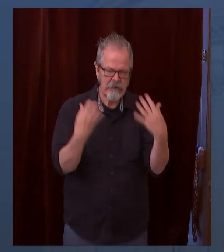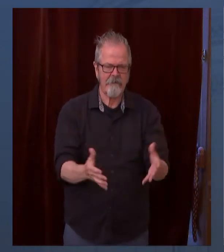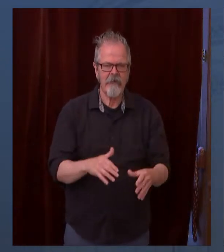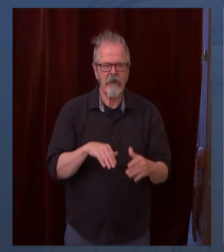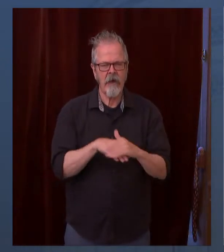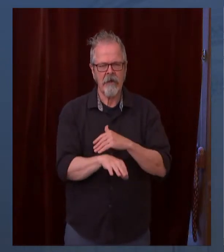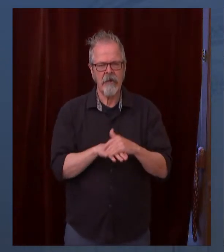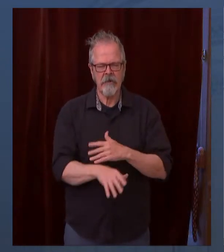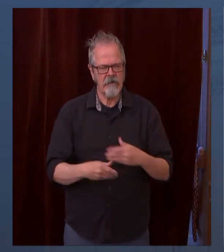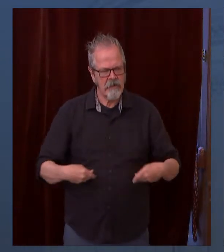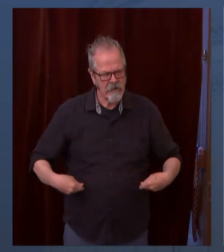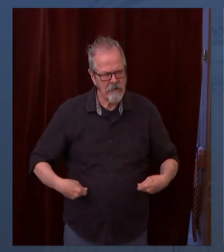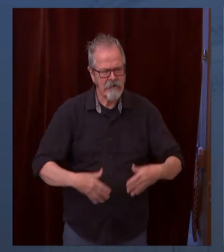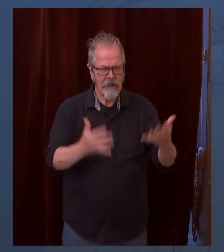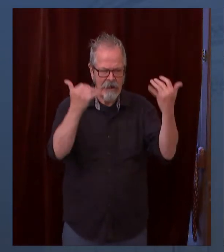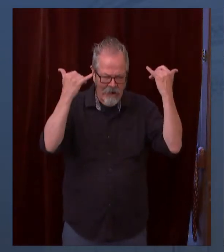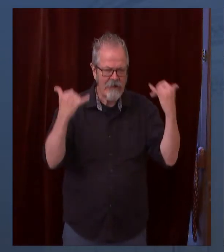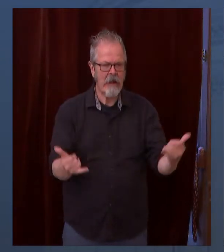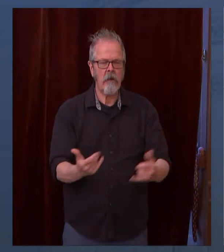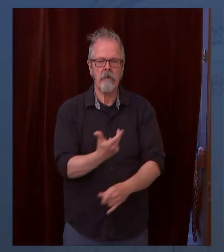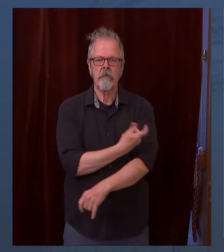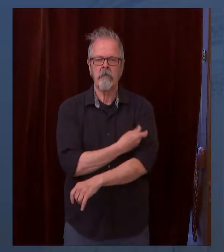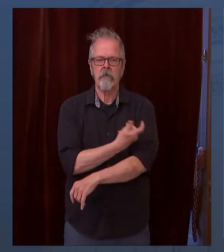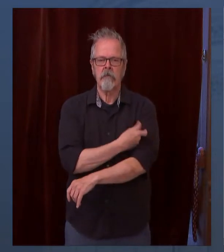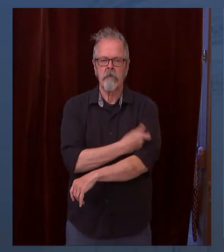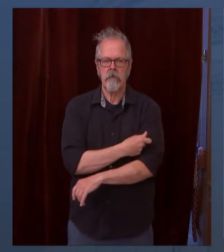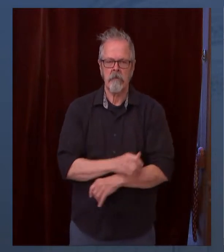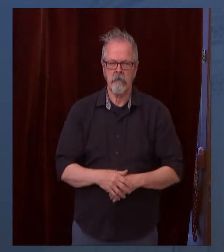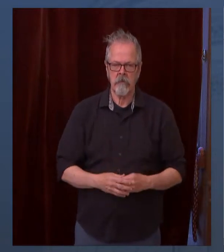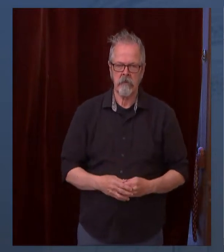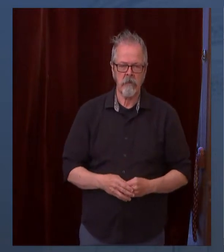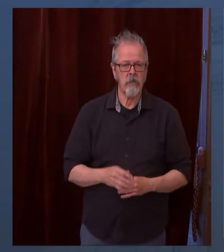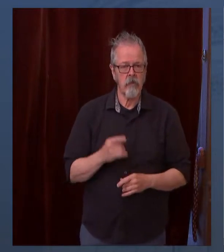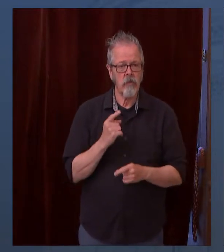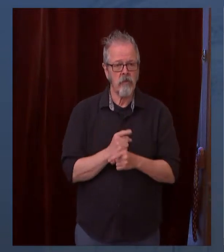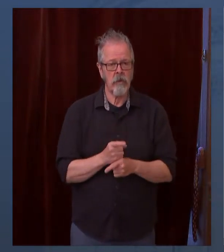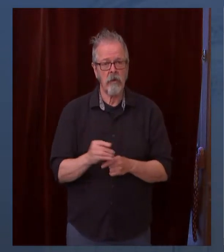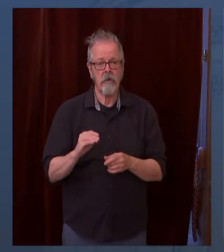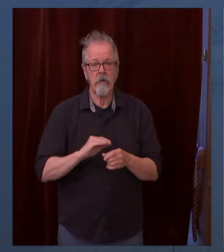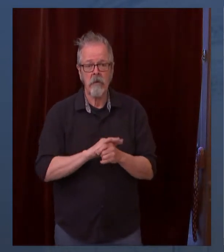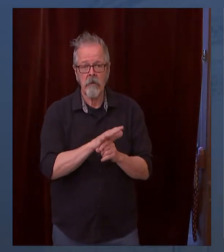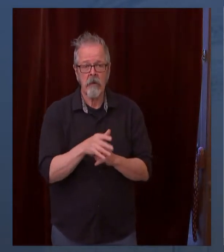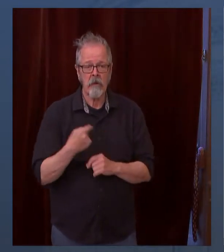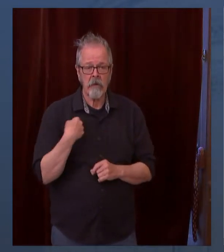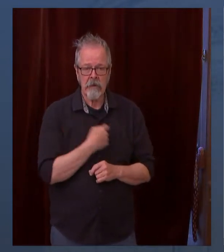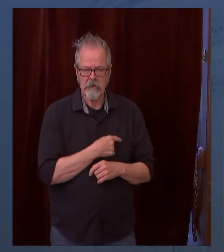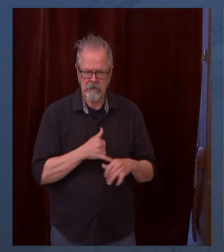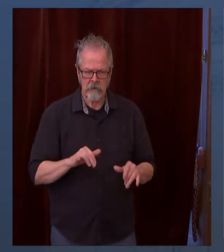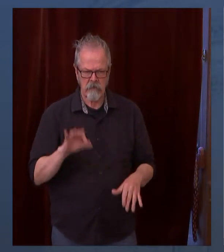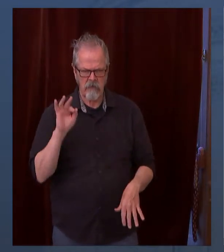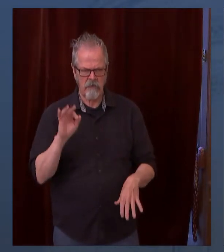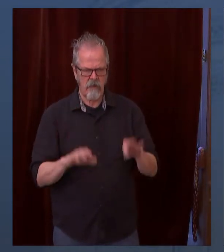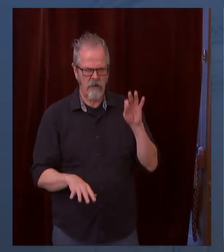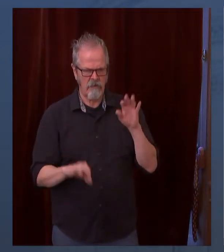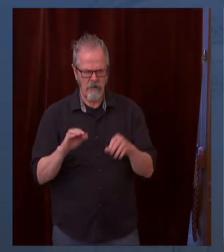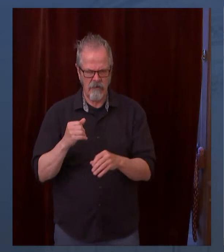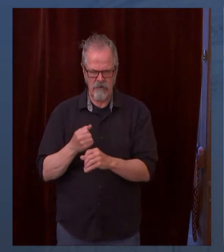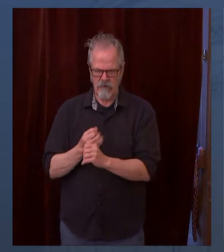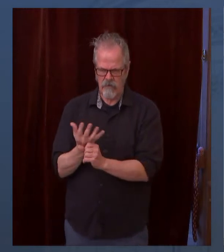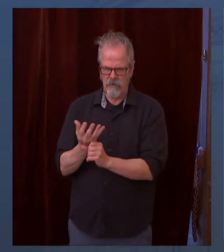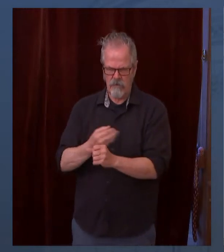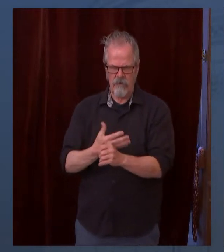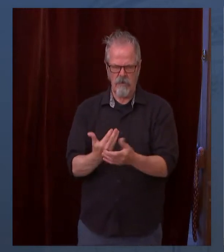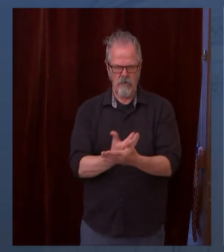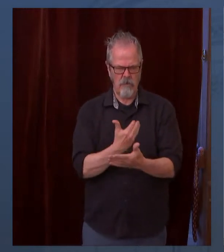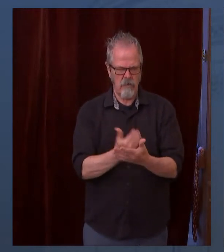all of those factors, and this is evolving science that we're going to learn more and more about. But again, just the reminder is that while